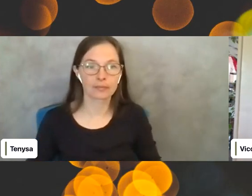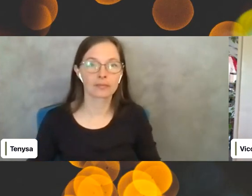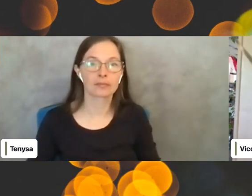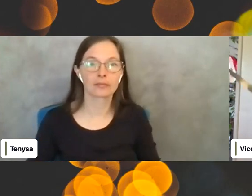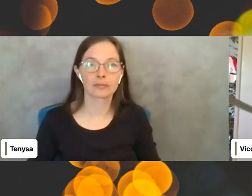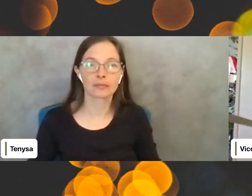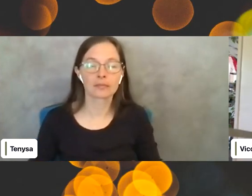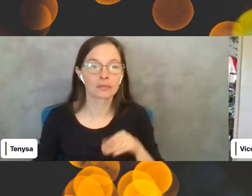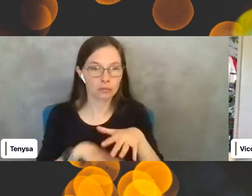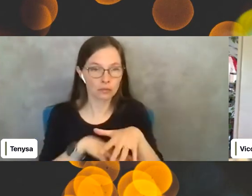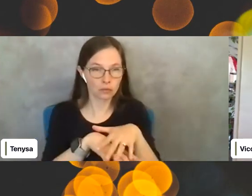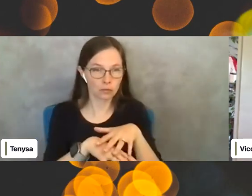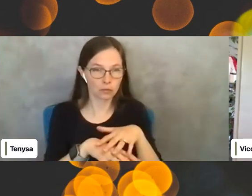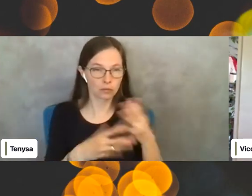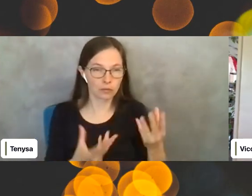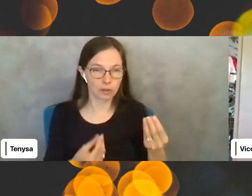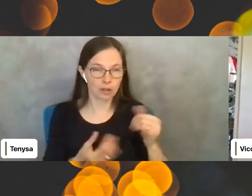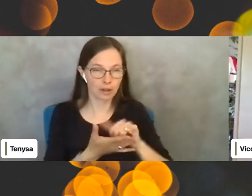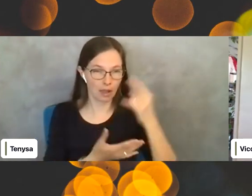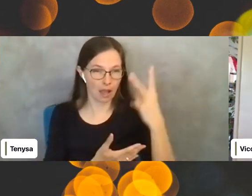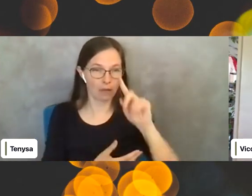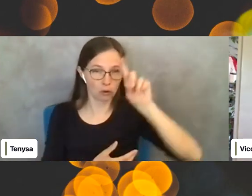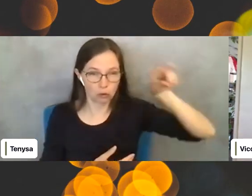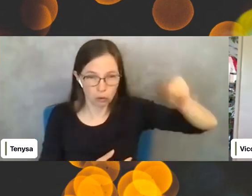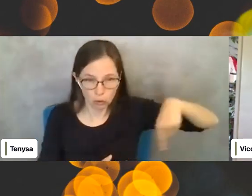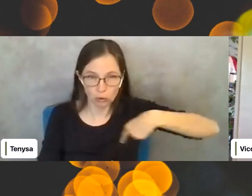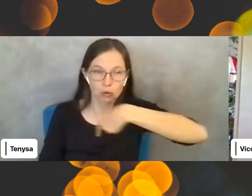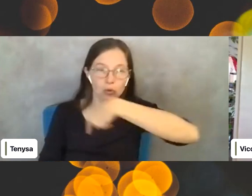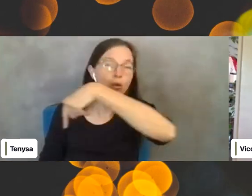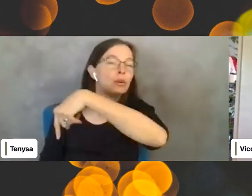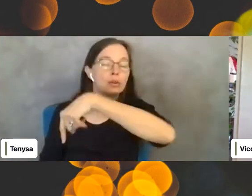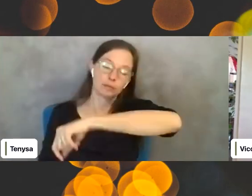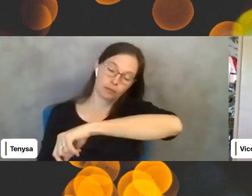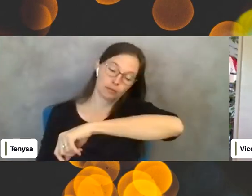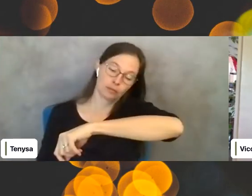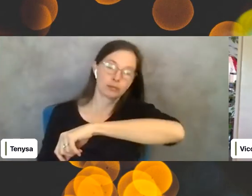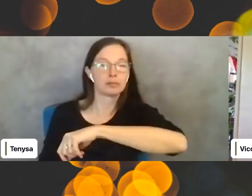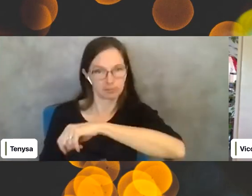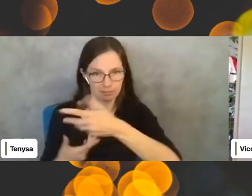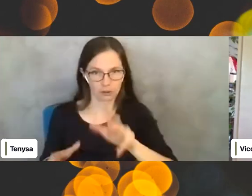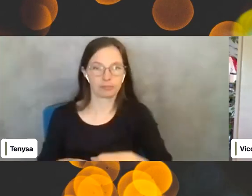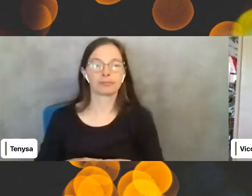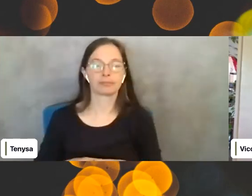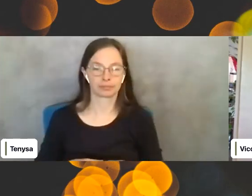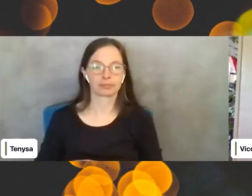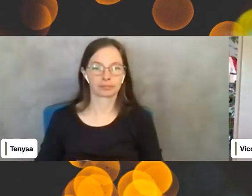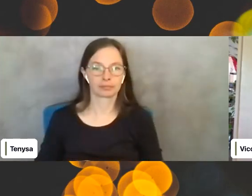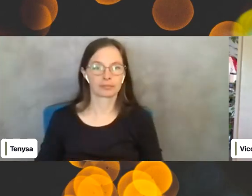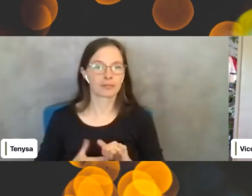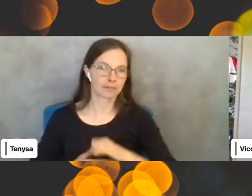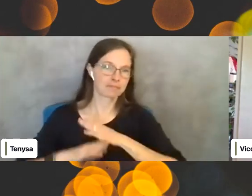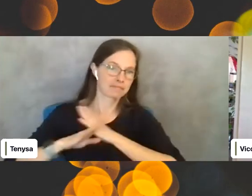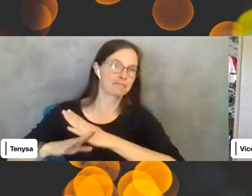And very gently do that little half circle. And then let's look at the time and voila, parry right